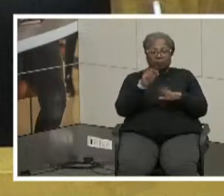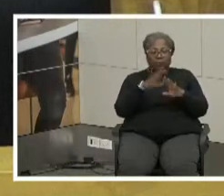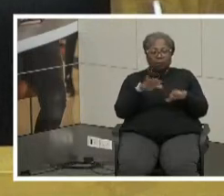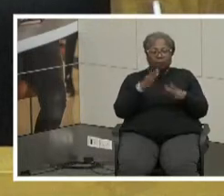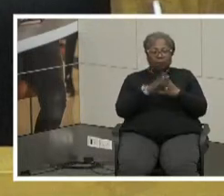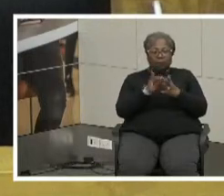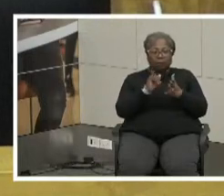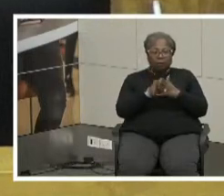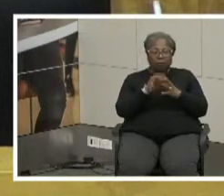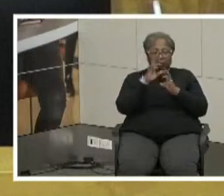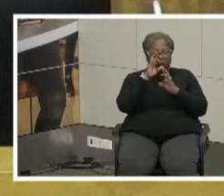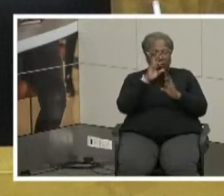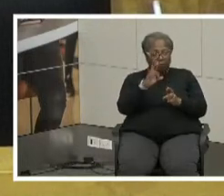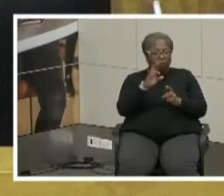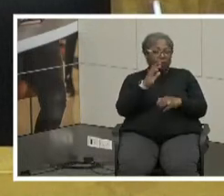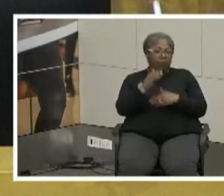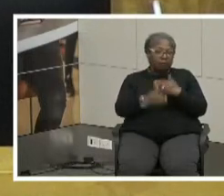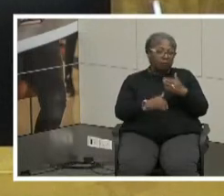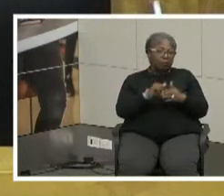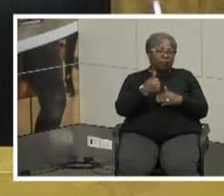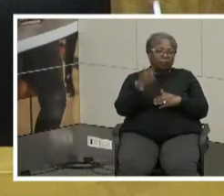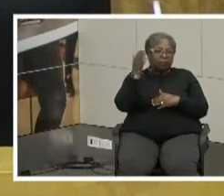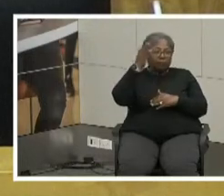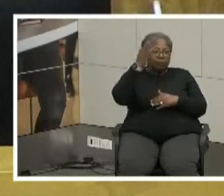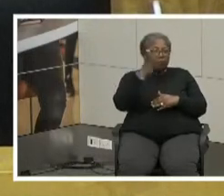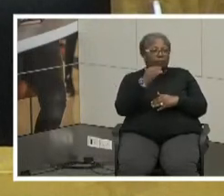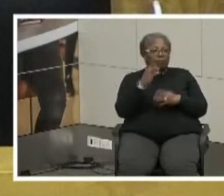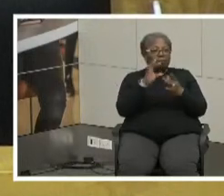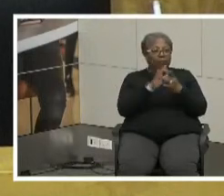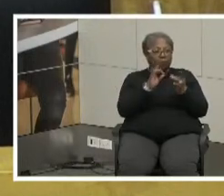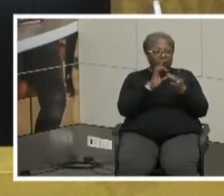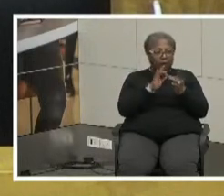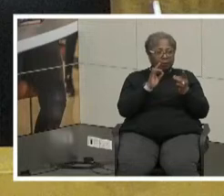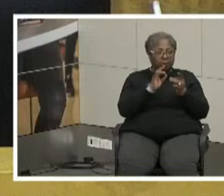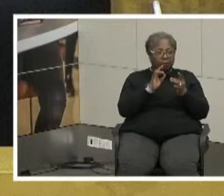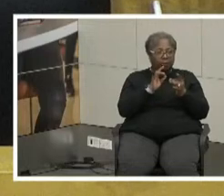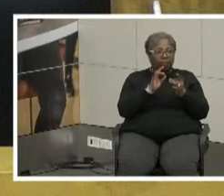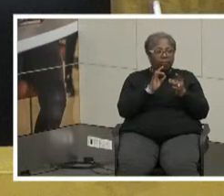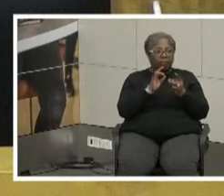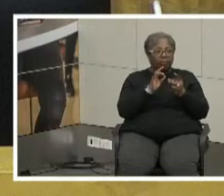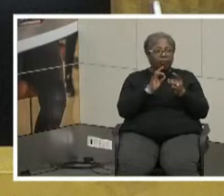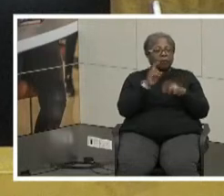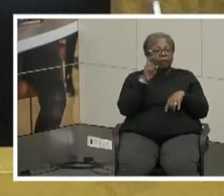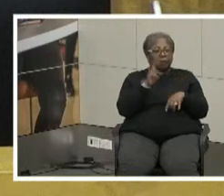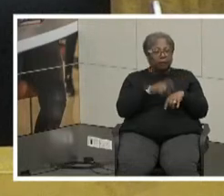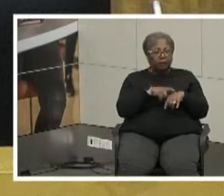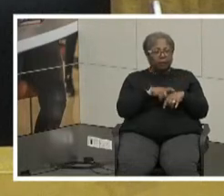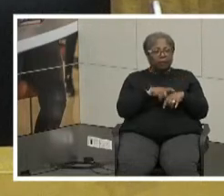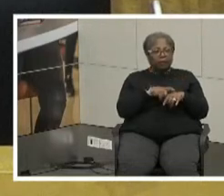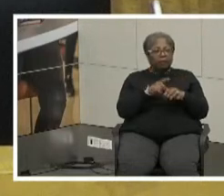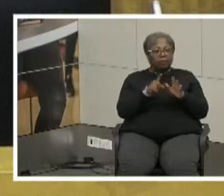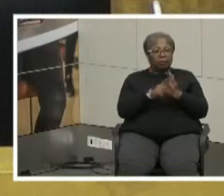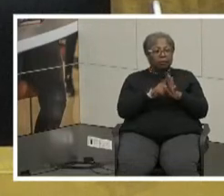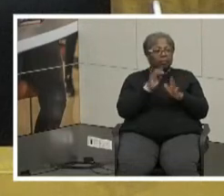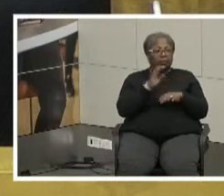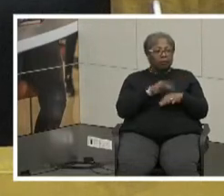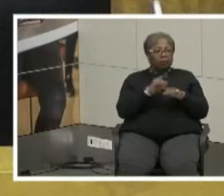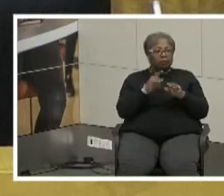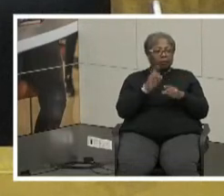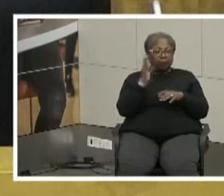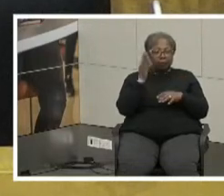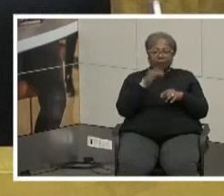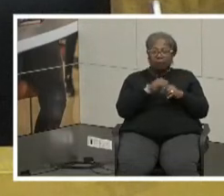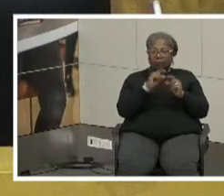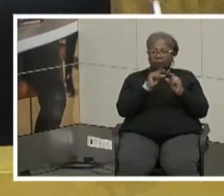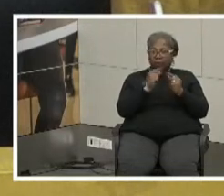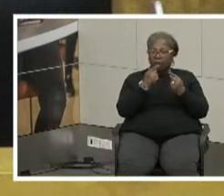I ask that you please respect our procedures and the other speakers and end your comments promptly when your time is expired and the timer Rings we'll call speakers to the microphone in